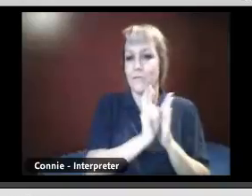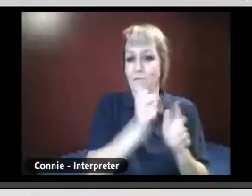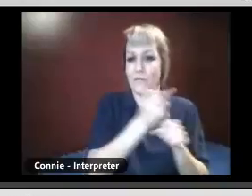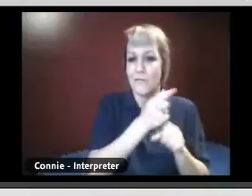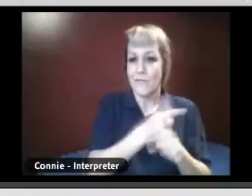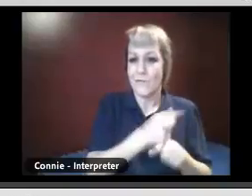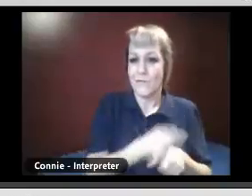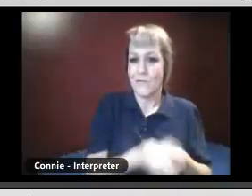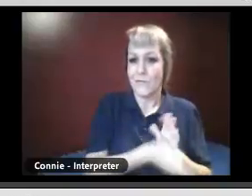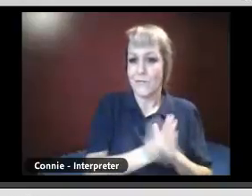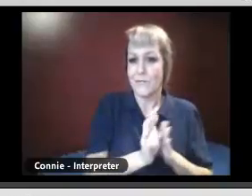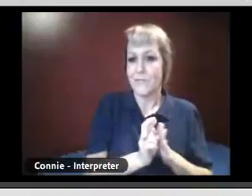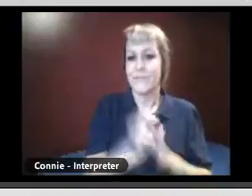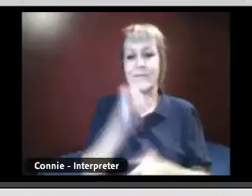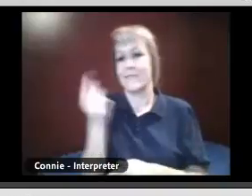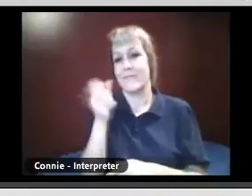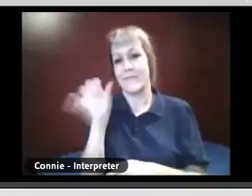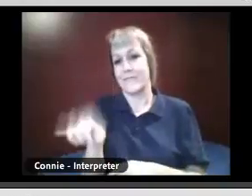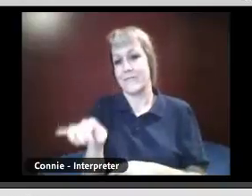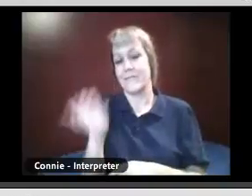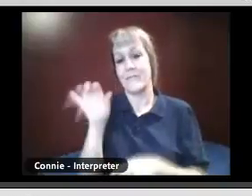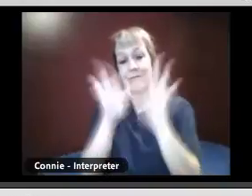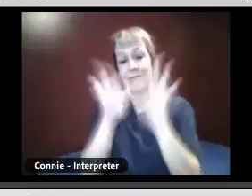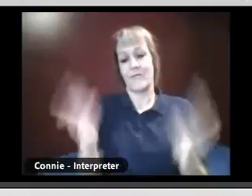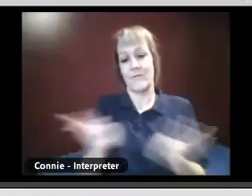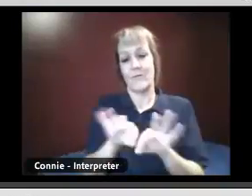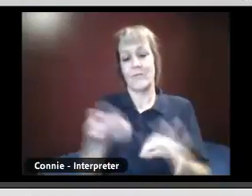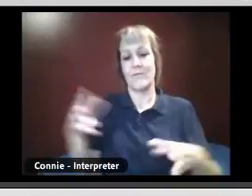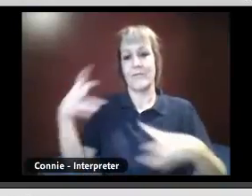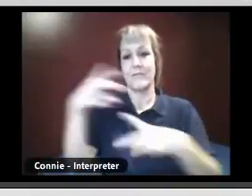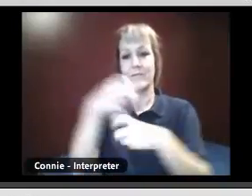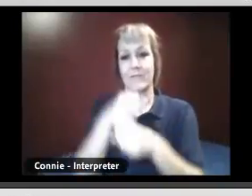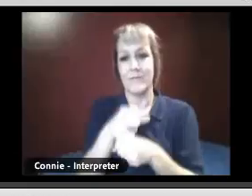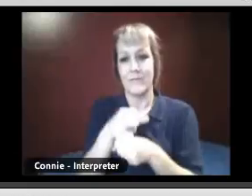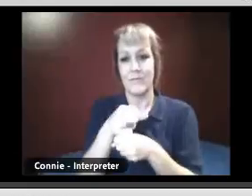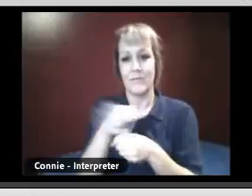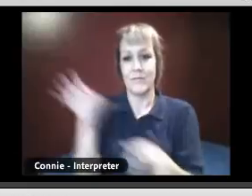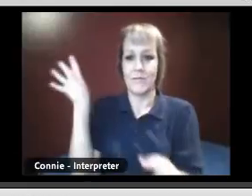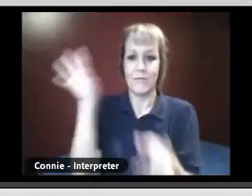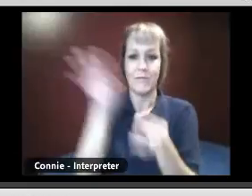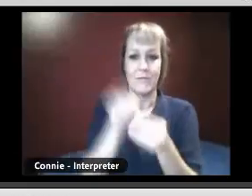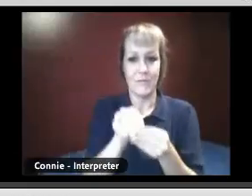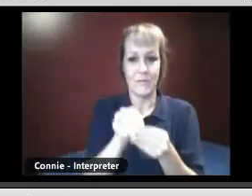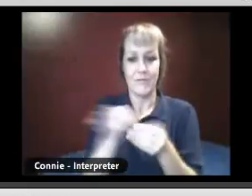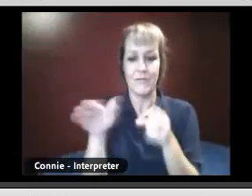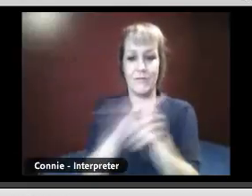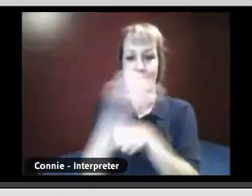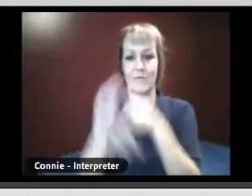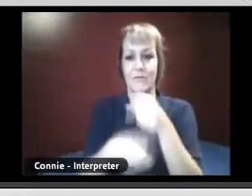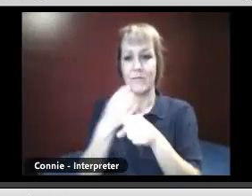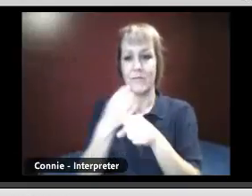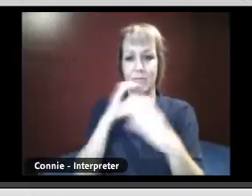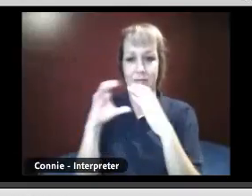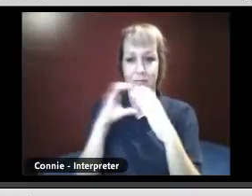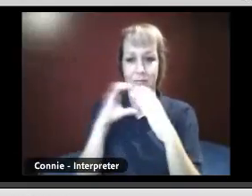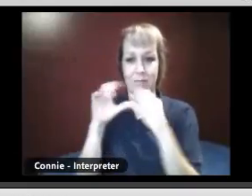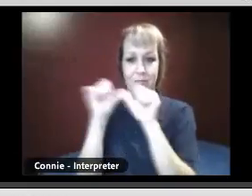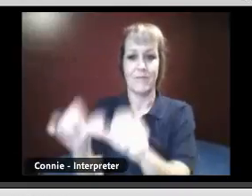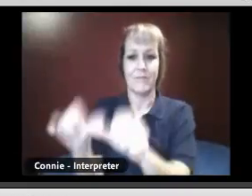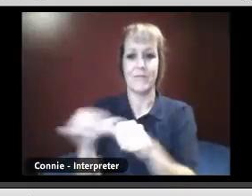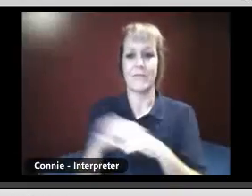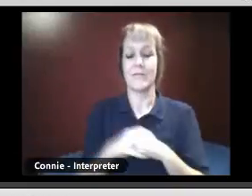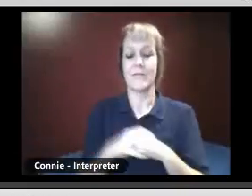semi-annually. That form should really just be the summary of all these conversations that we have on an ongoing basis. So it